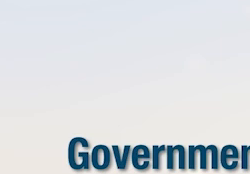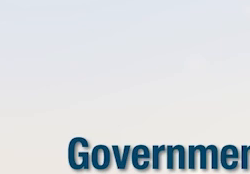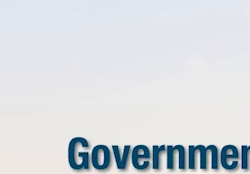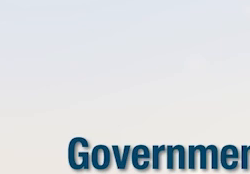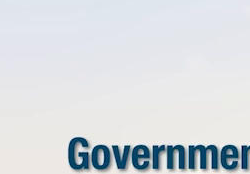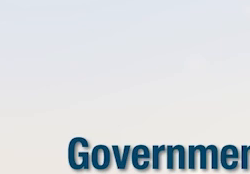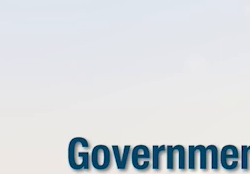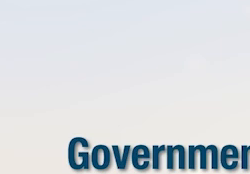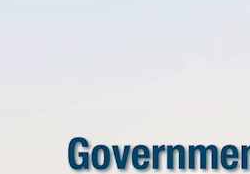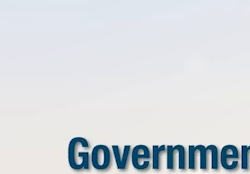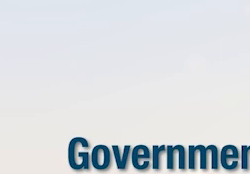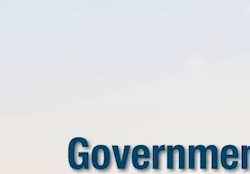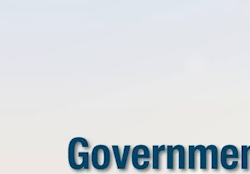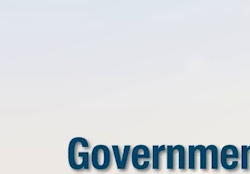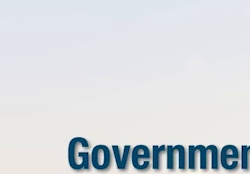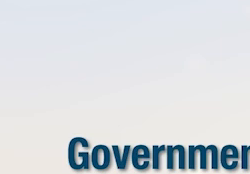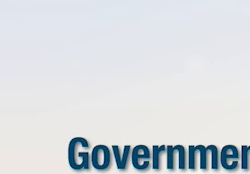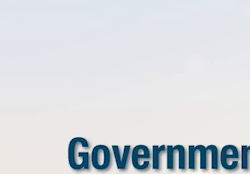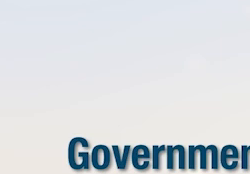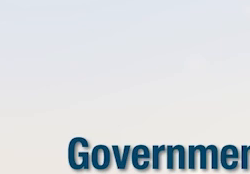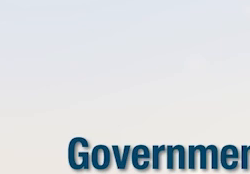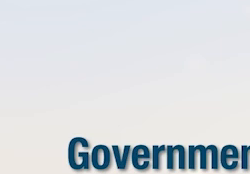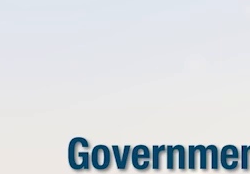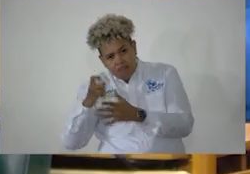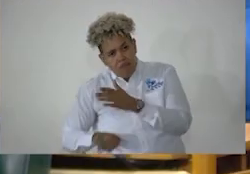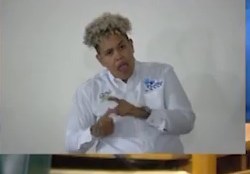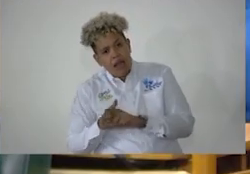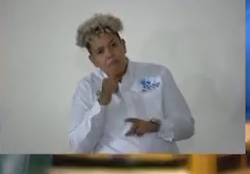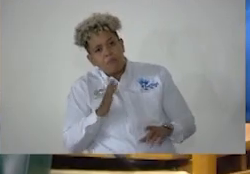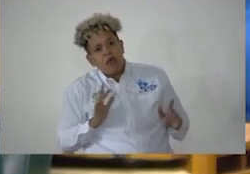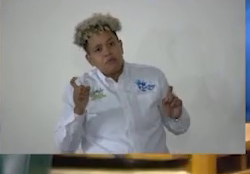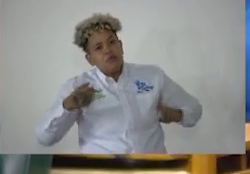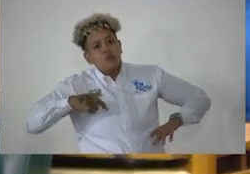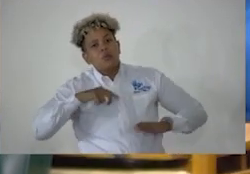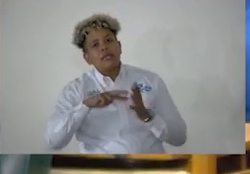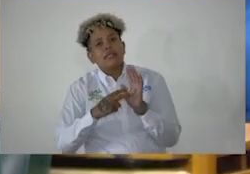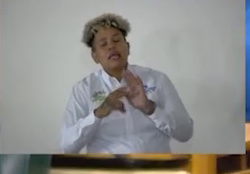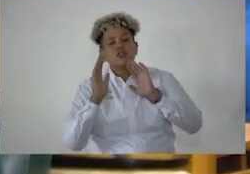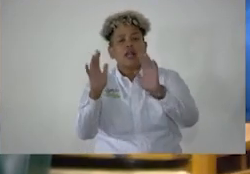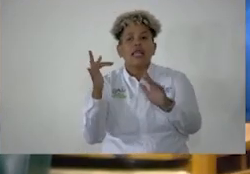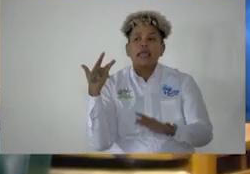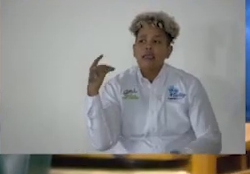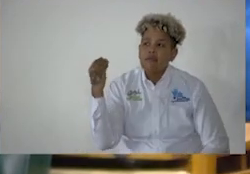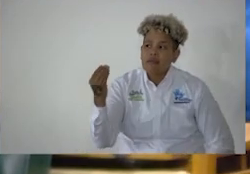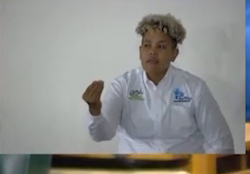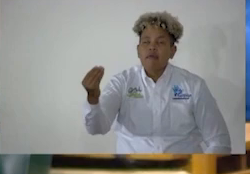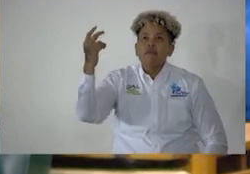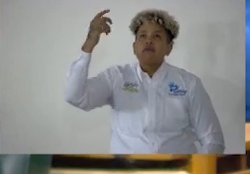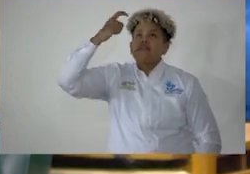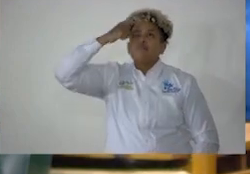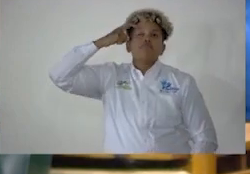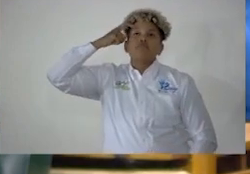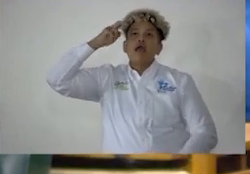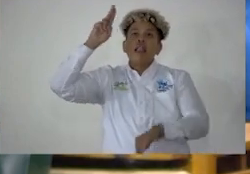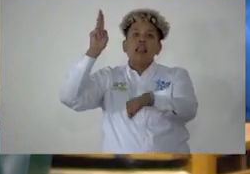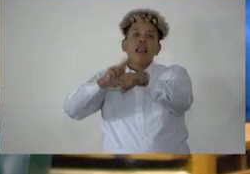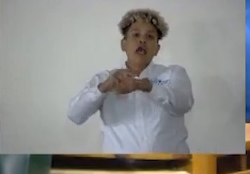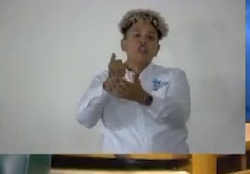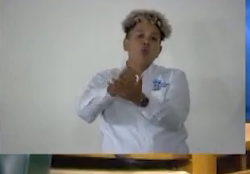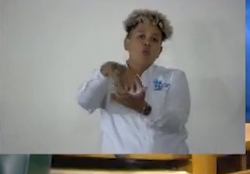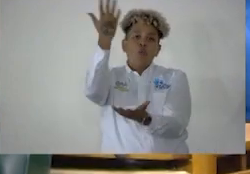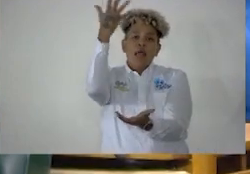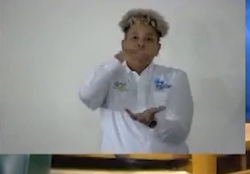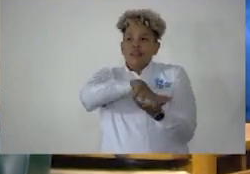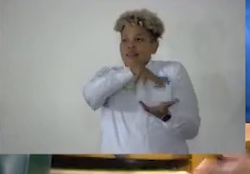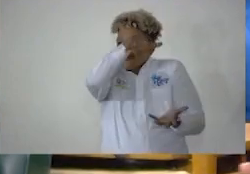fund every year until it gets to about $10 billion. We intend to leave a legacy of national wealth, right?